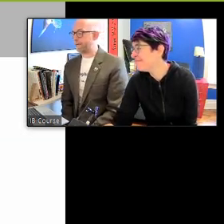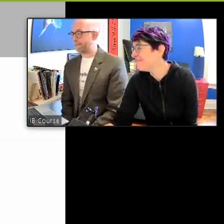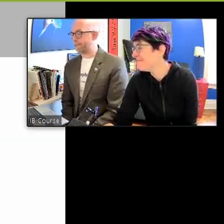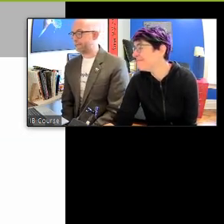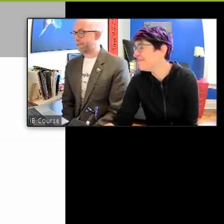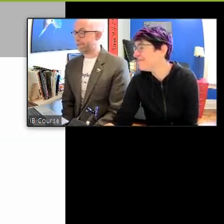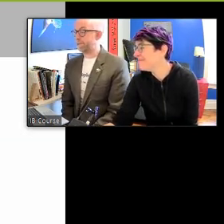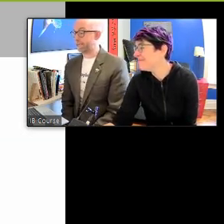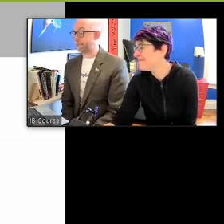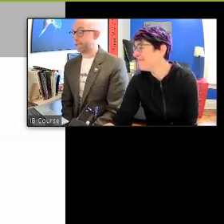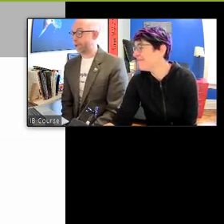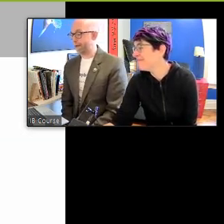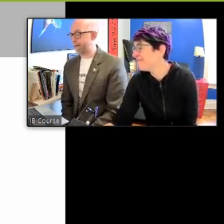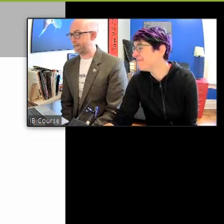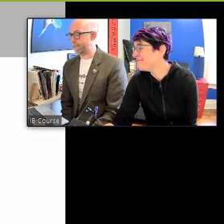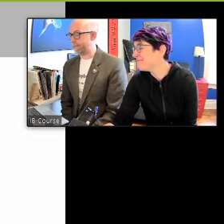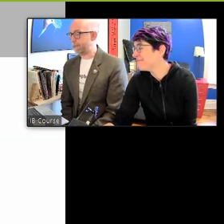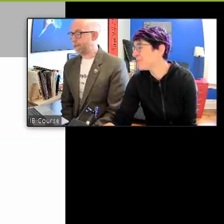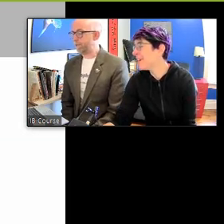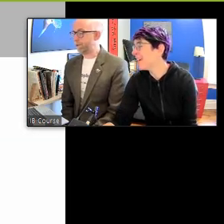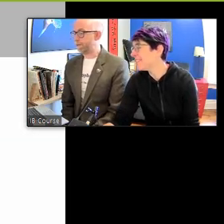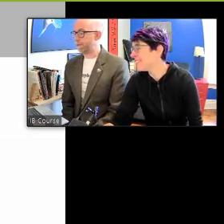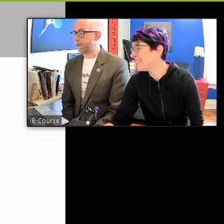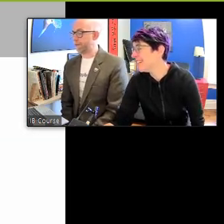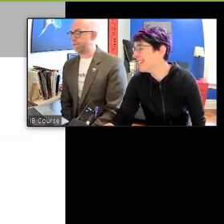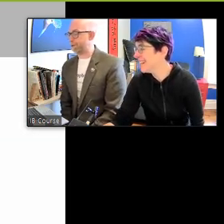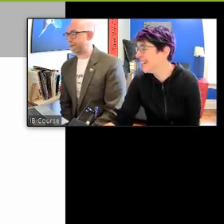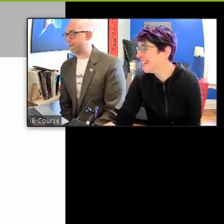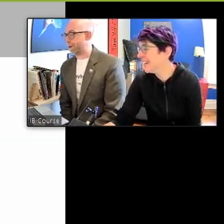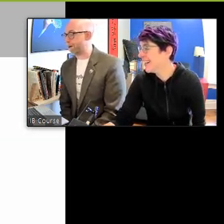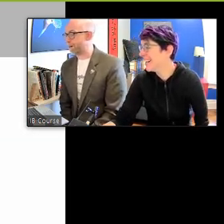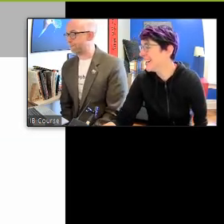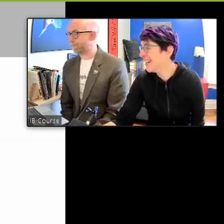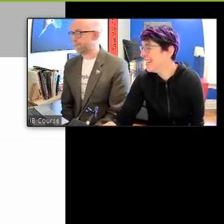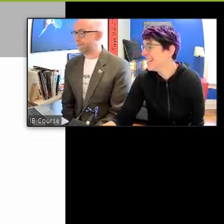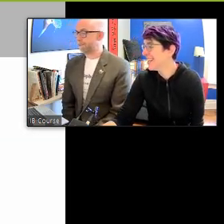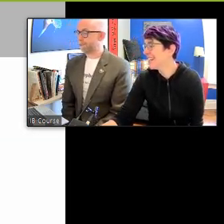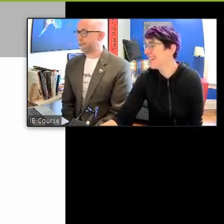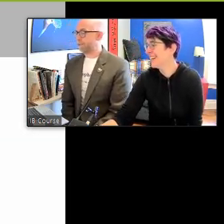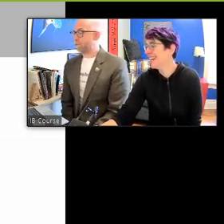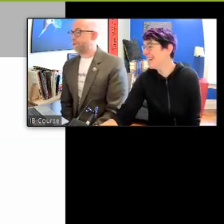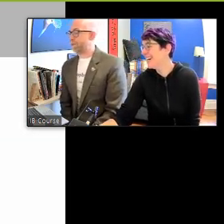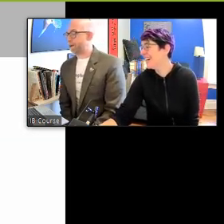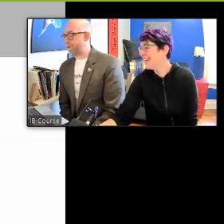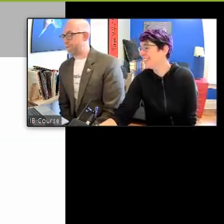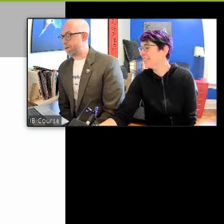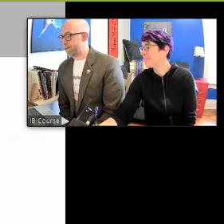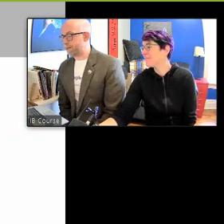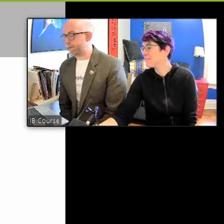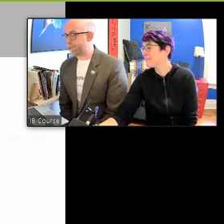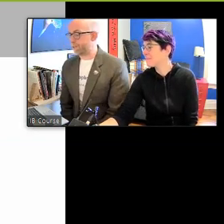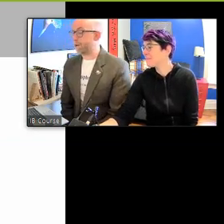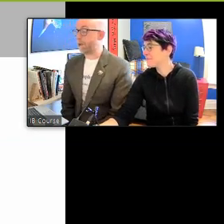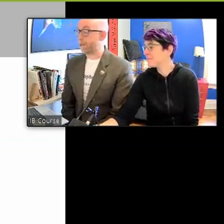Bad idea. Seems like such a bad idea. To what end? Have we learned nothing from Jurassic Park? What about the other